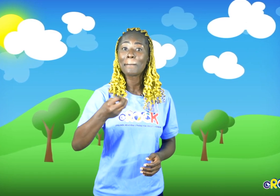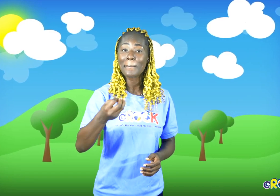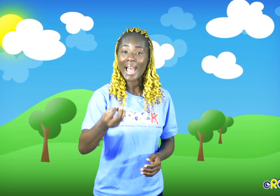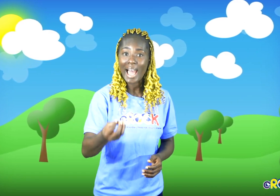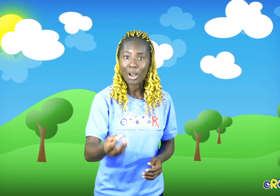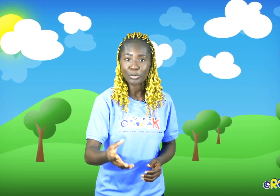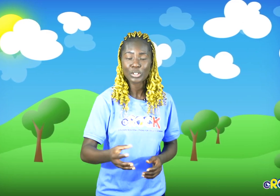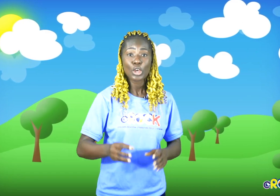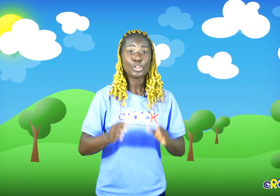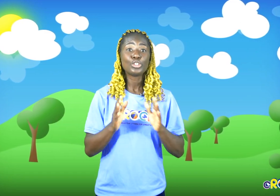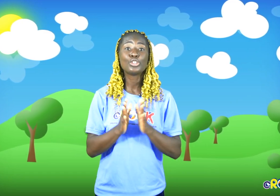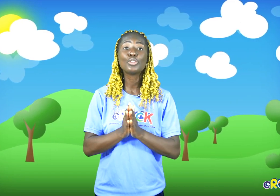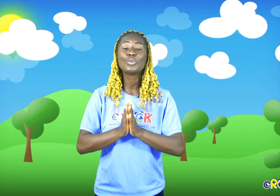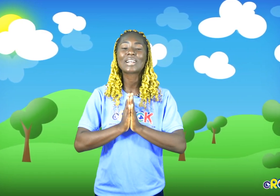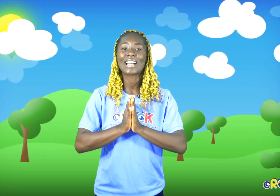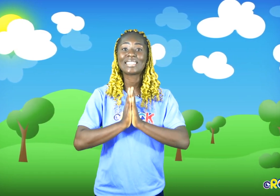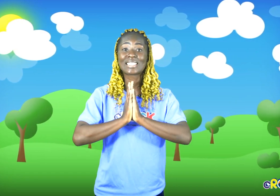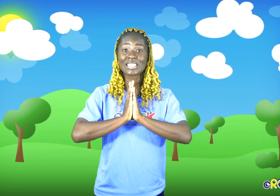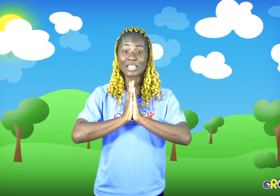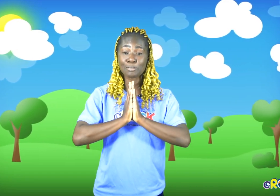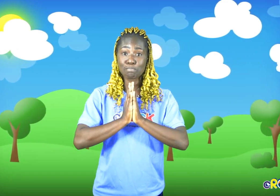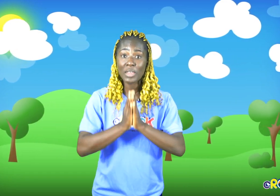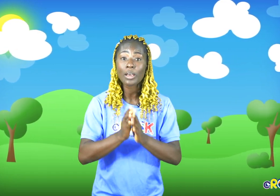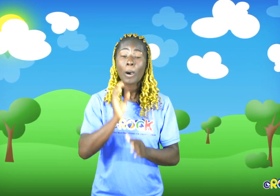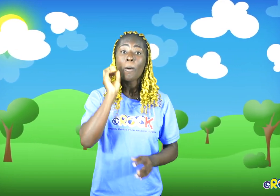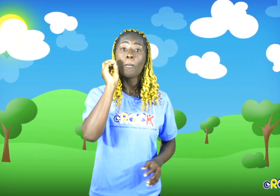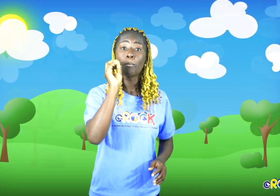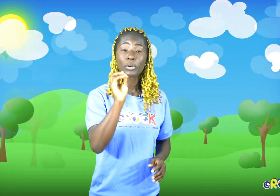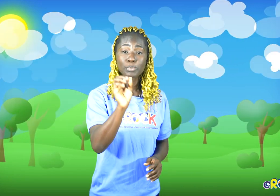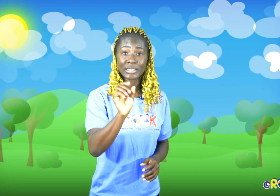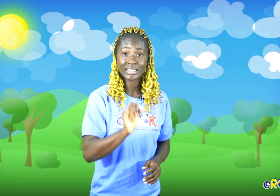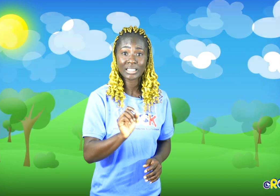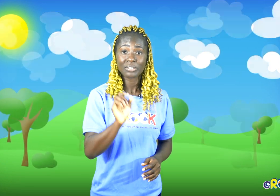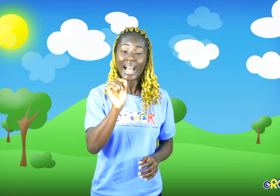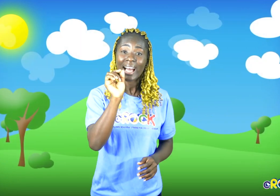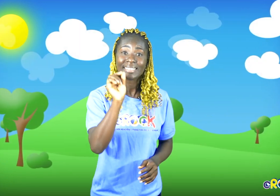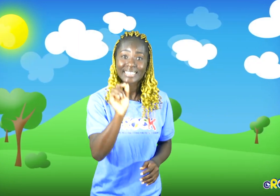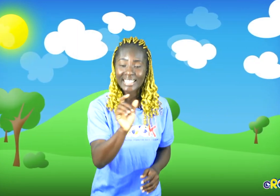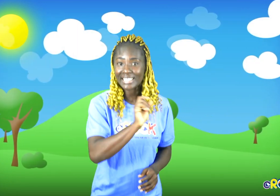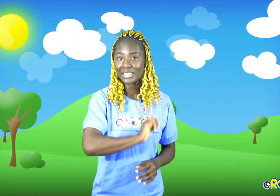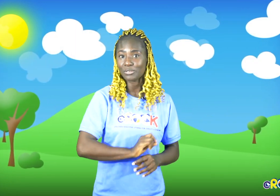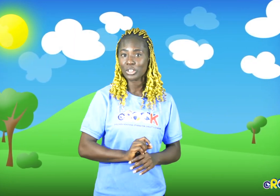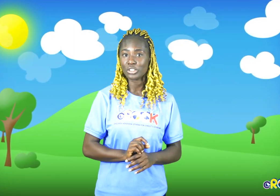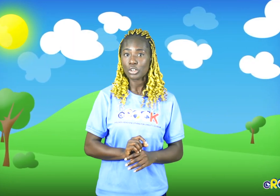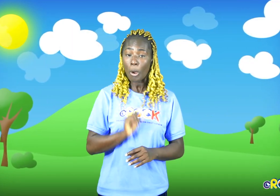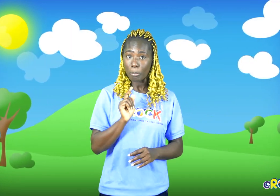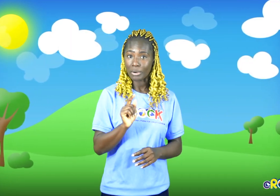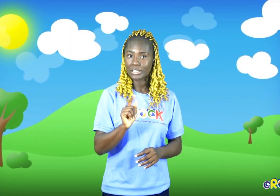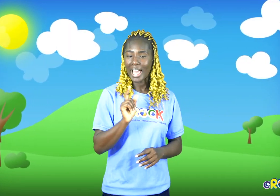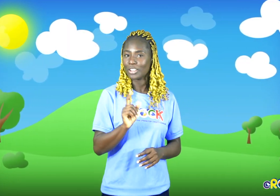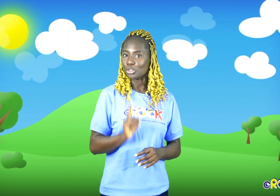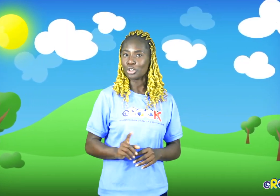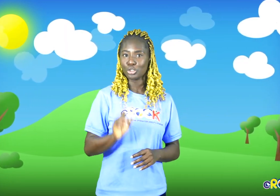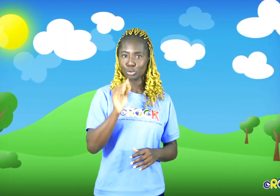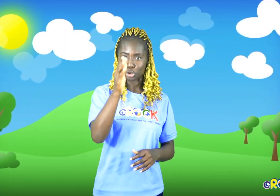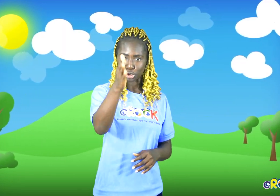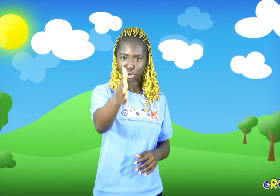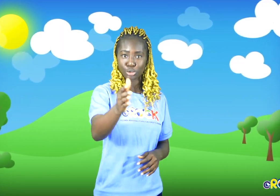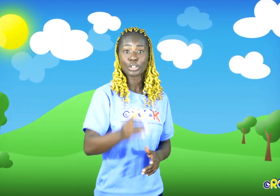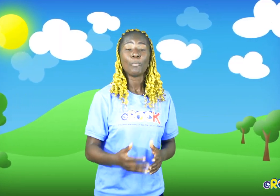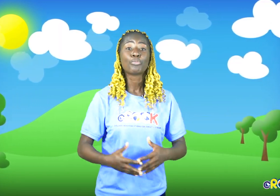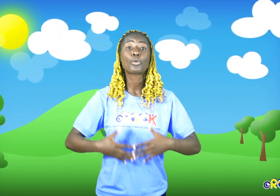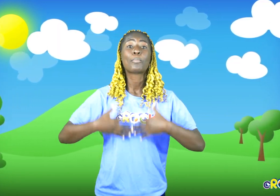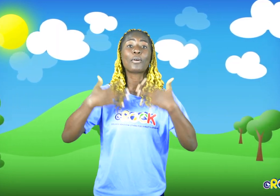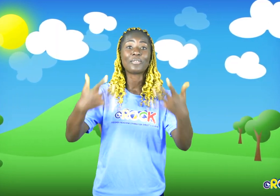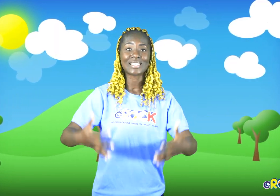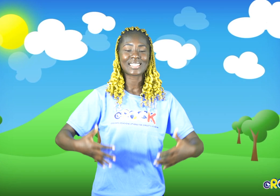of your mouth, you can speak both positive and negative things. But I know you will